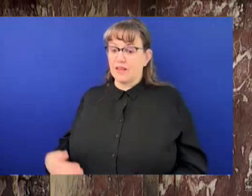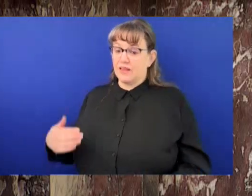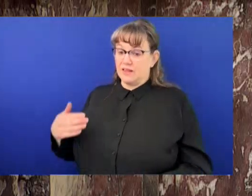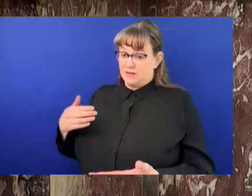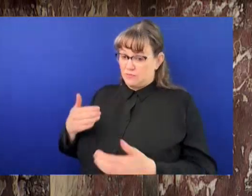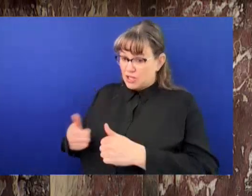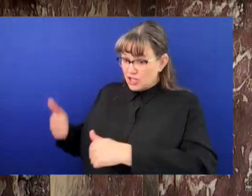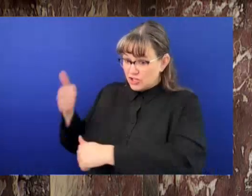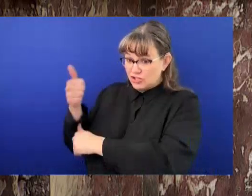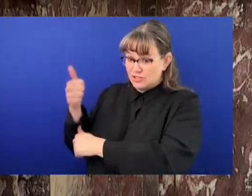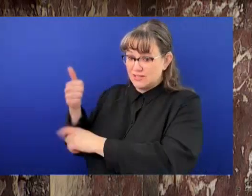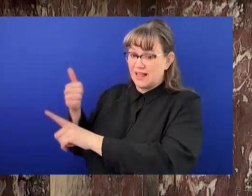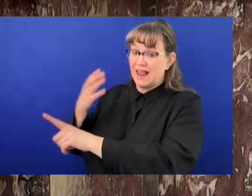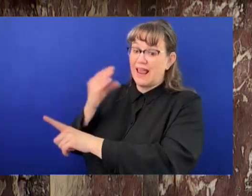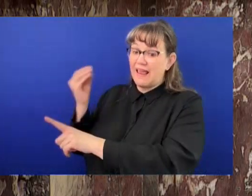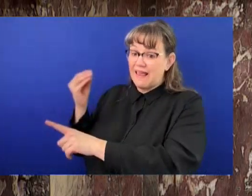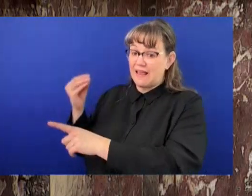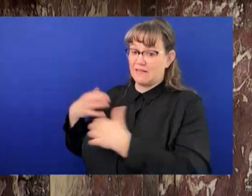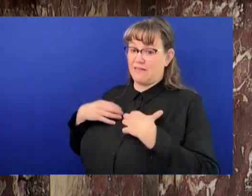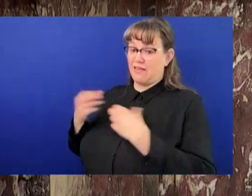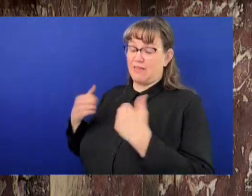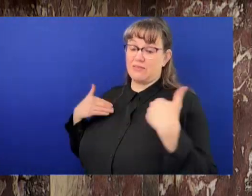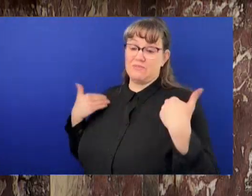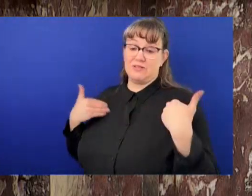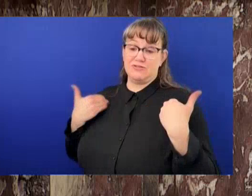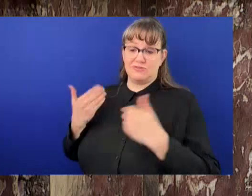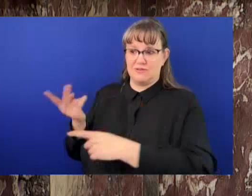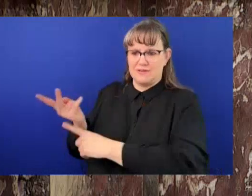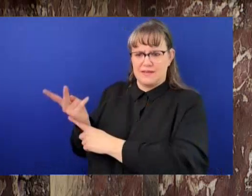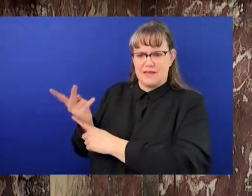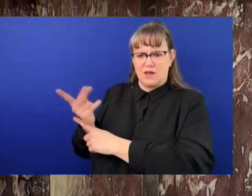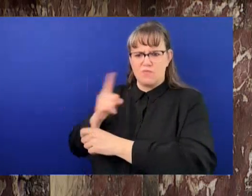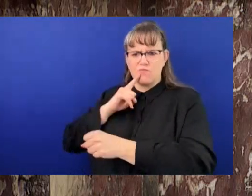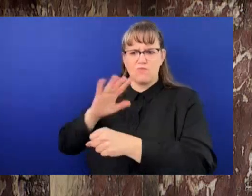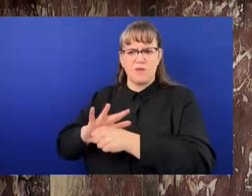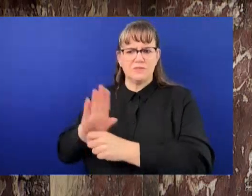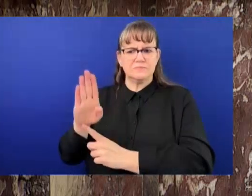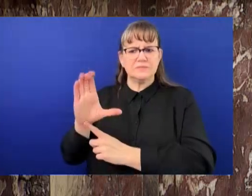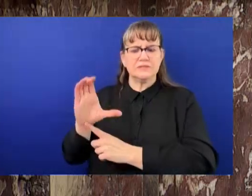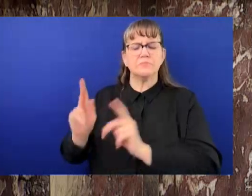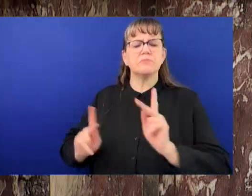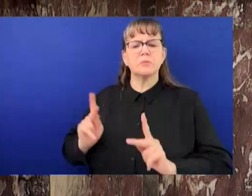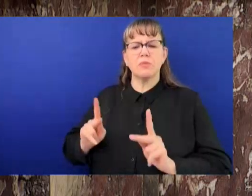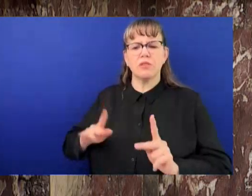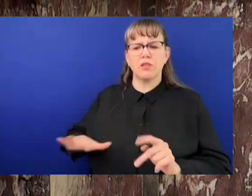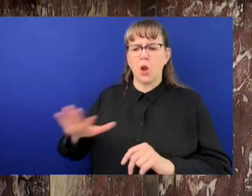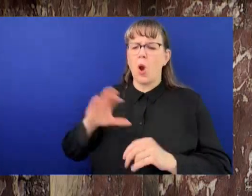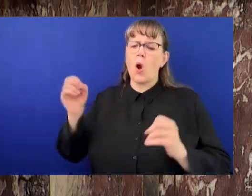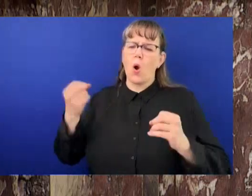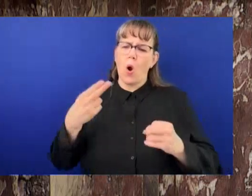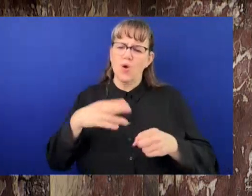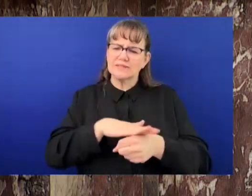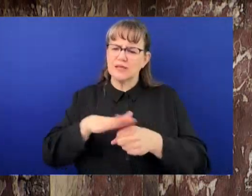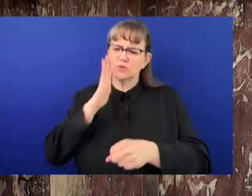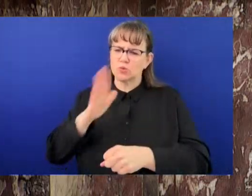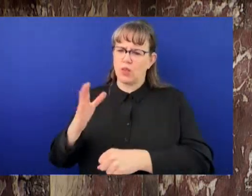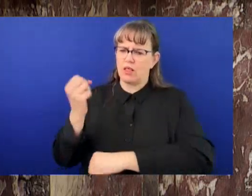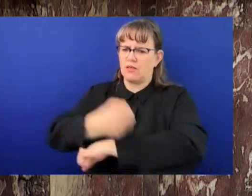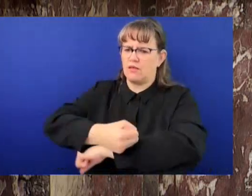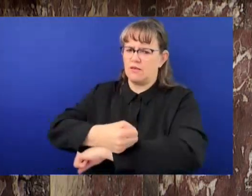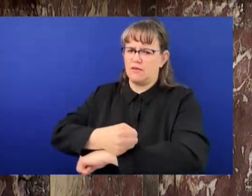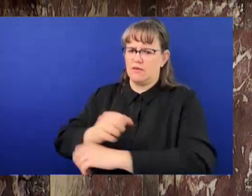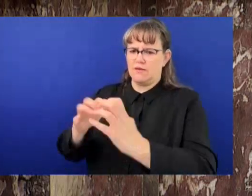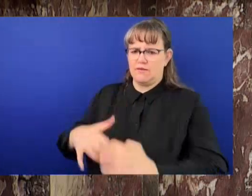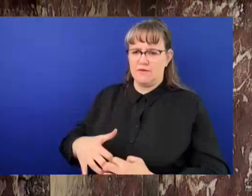these sites would be shut down. Sadly, this was just another election stunt by the Premier to desperately cling